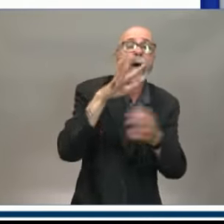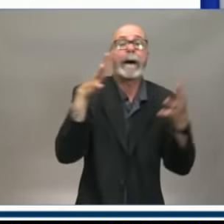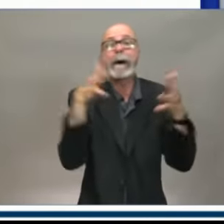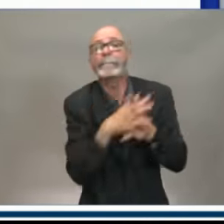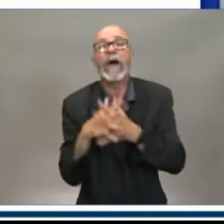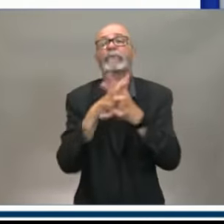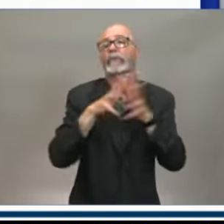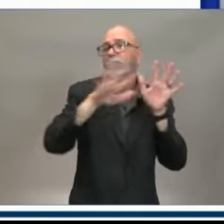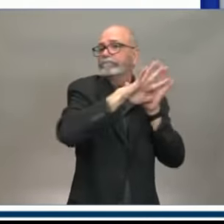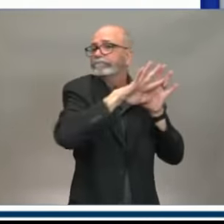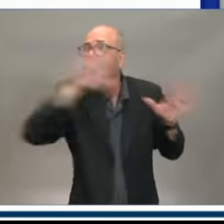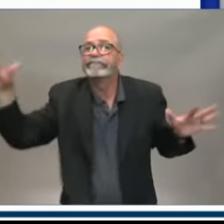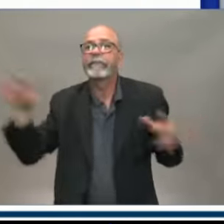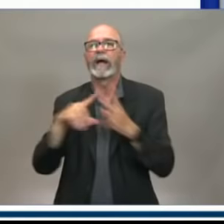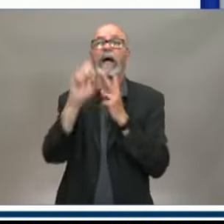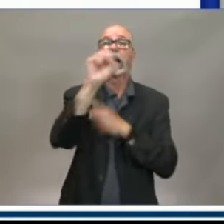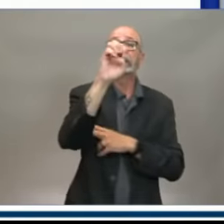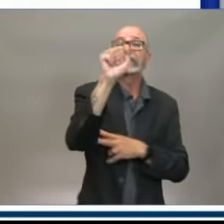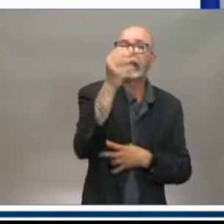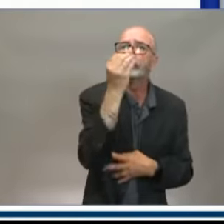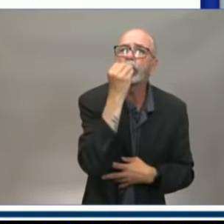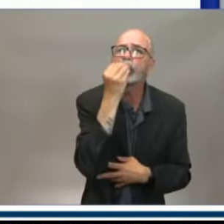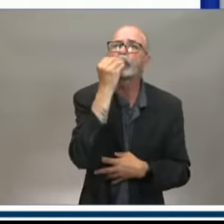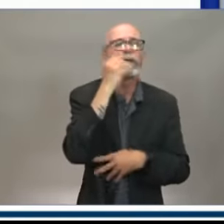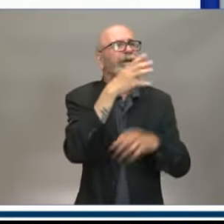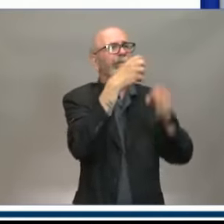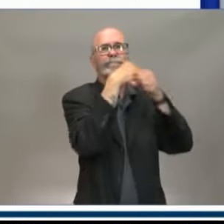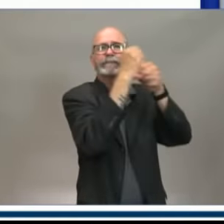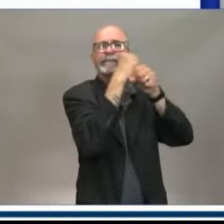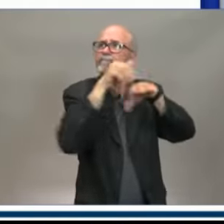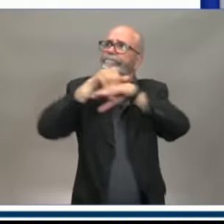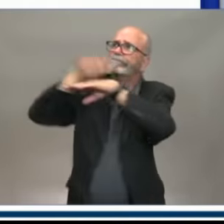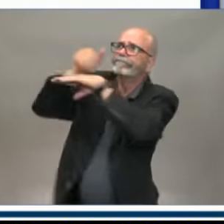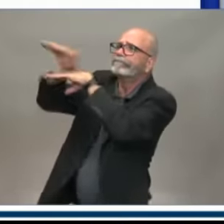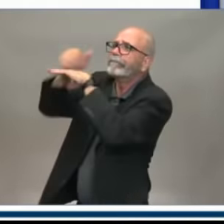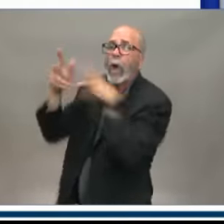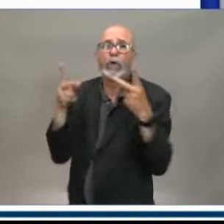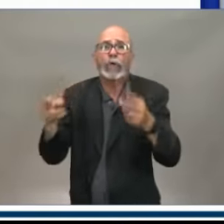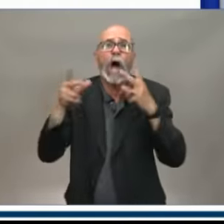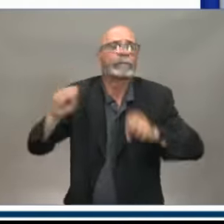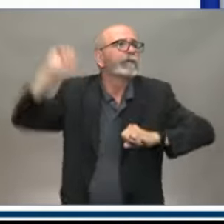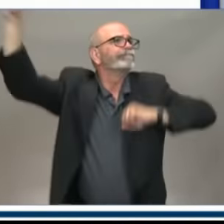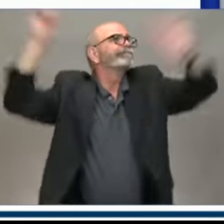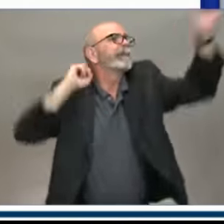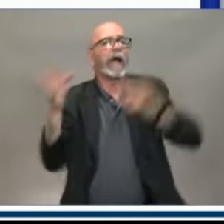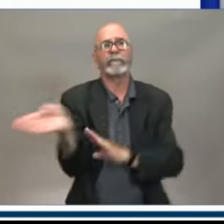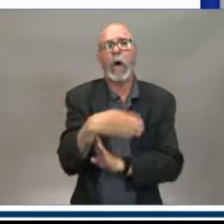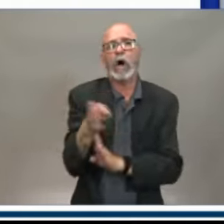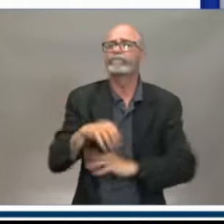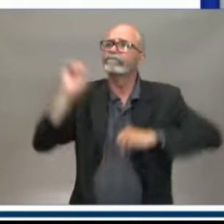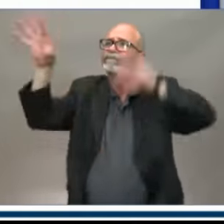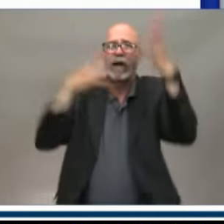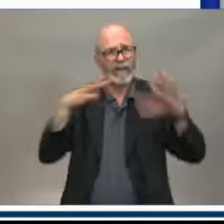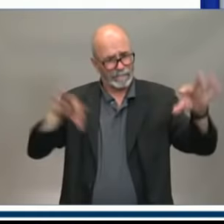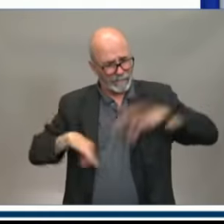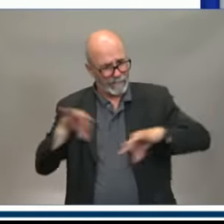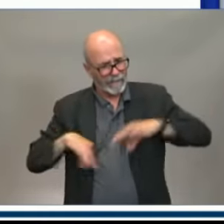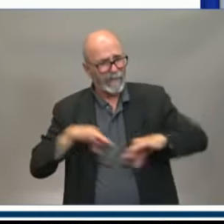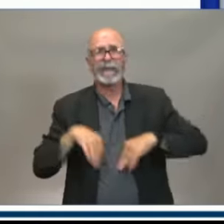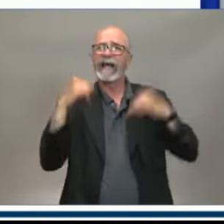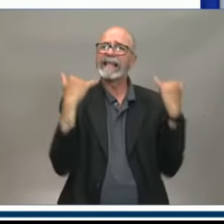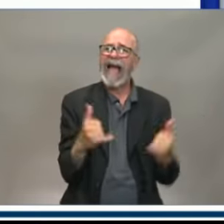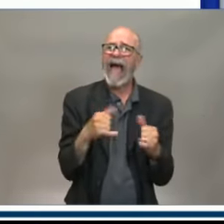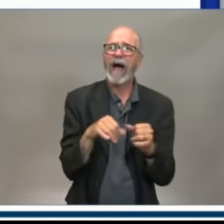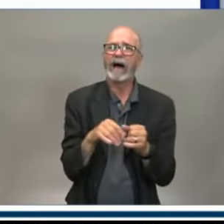global. We've seen tremendous growth in investment coming in, and it is not. And I think it's